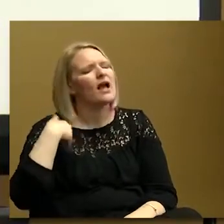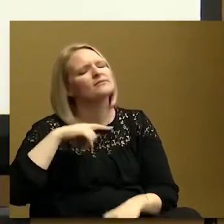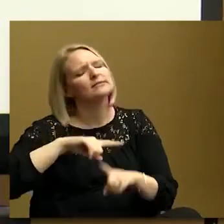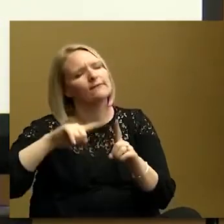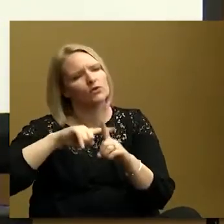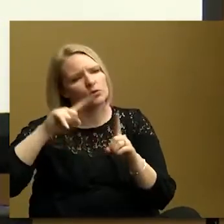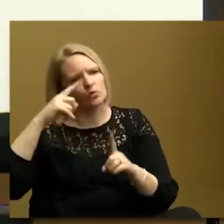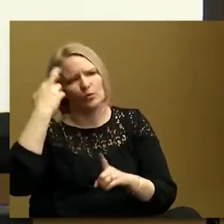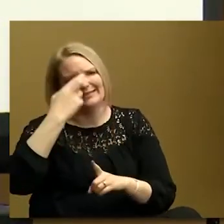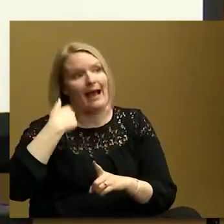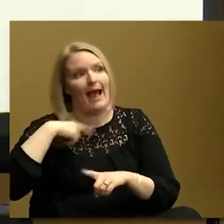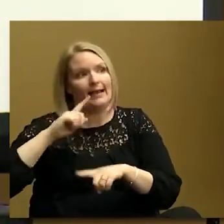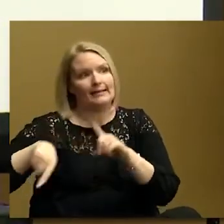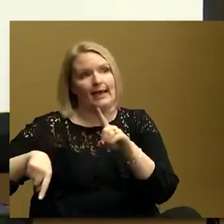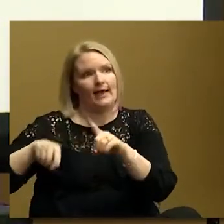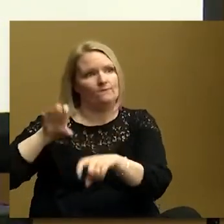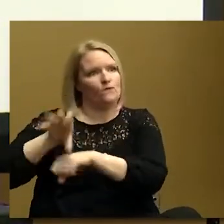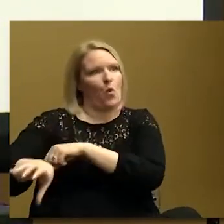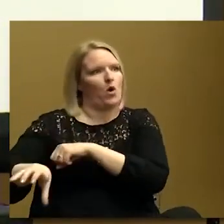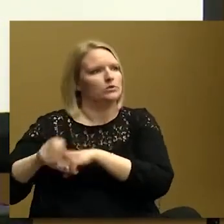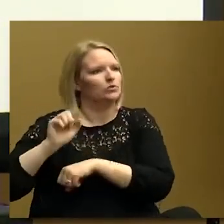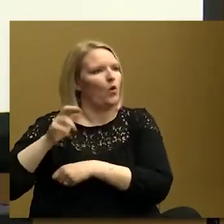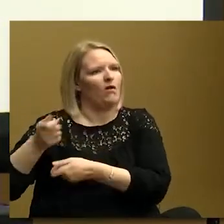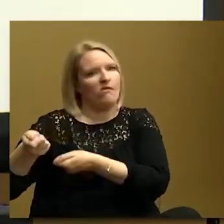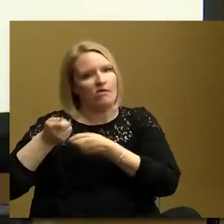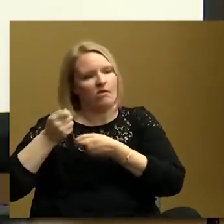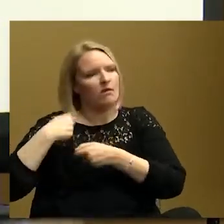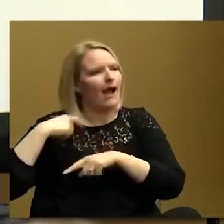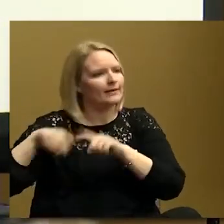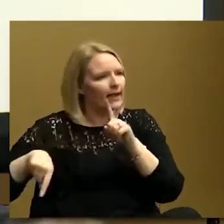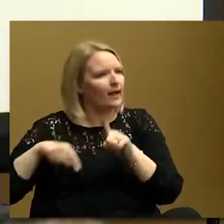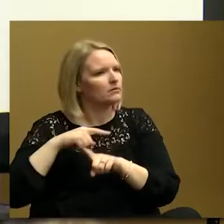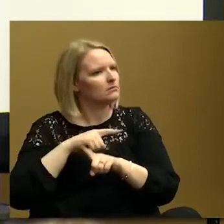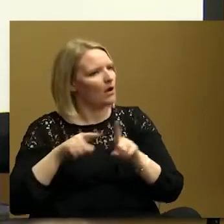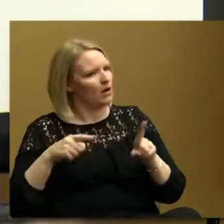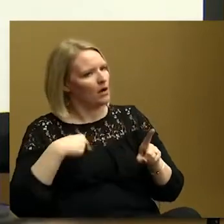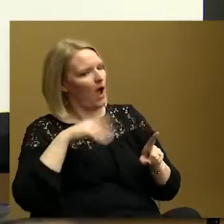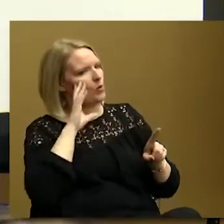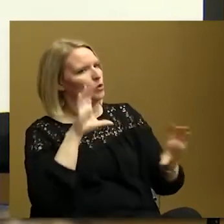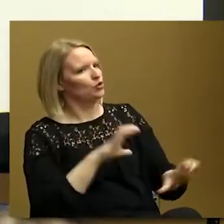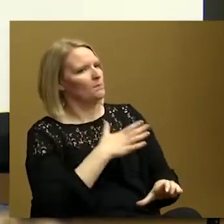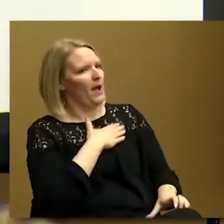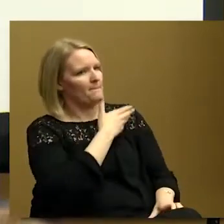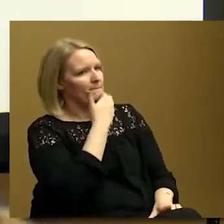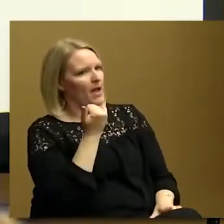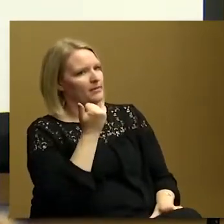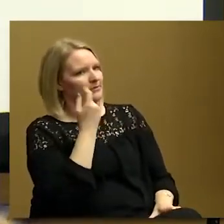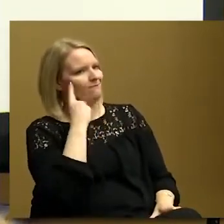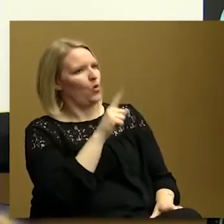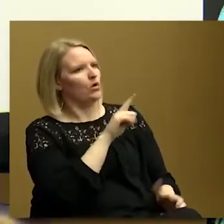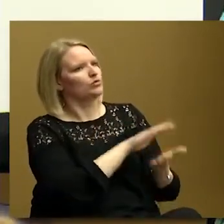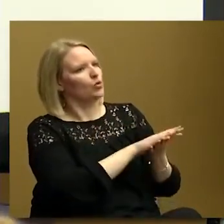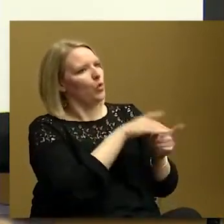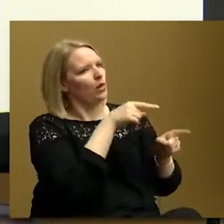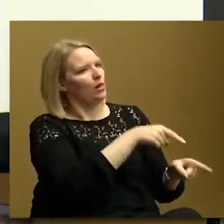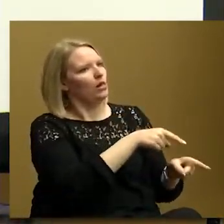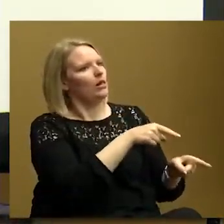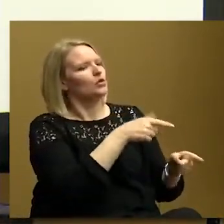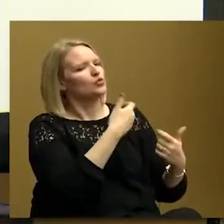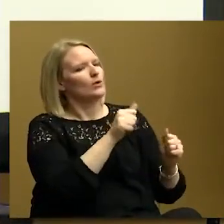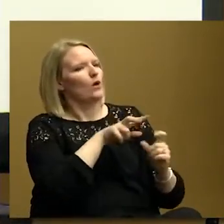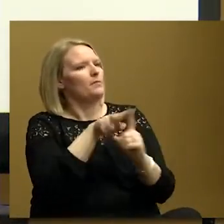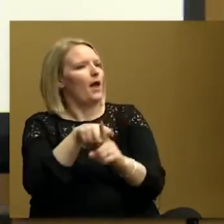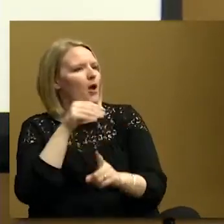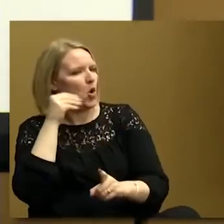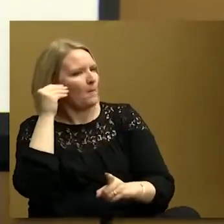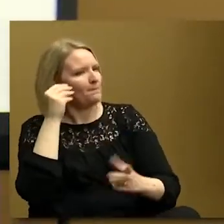can't help that. All I can do is do what I'm responsible for. or at least that